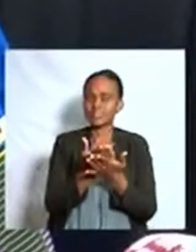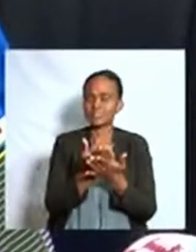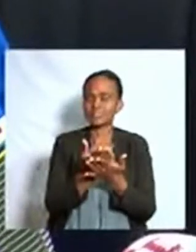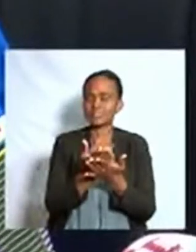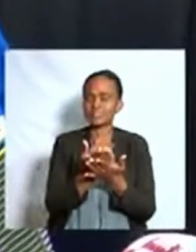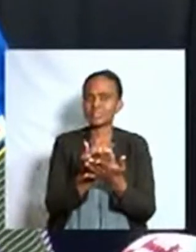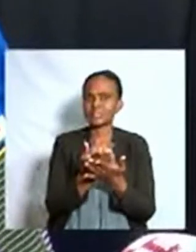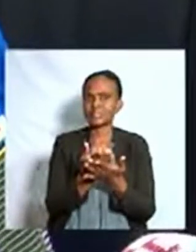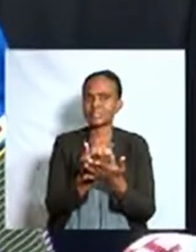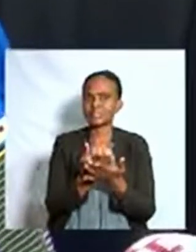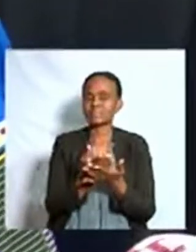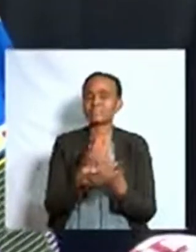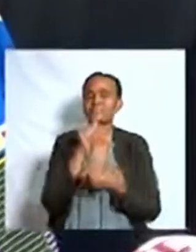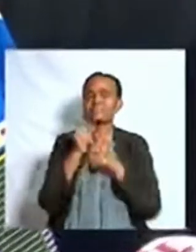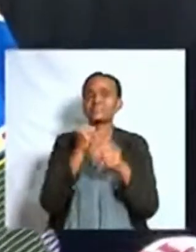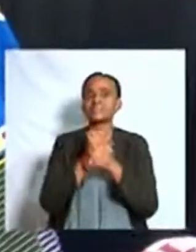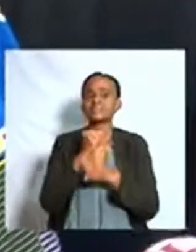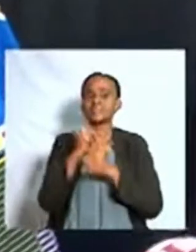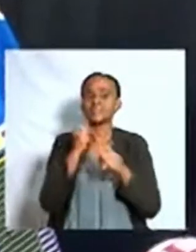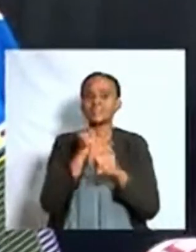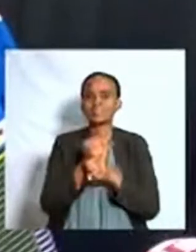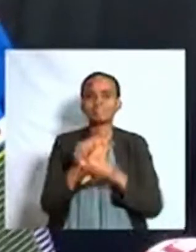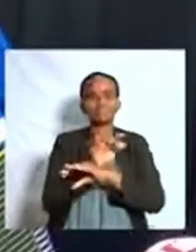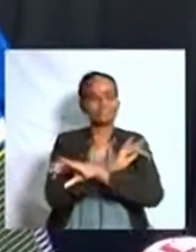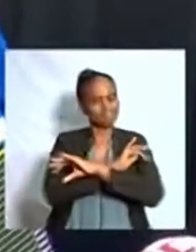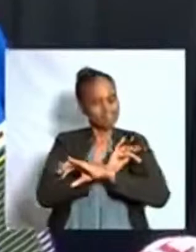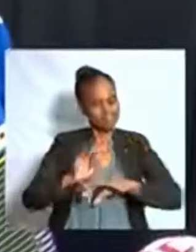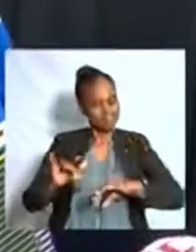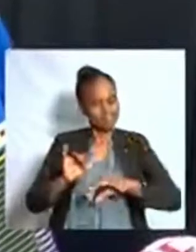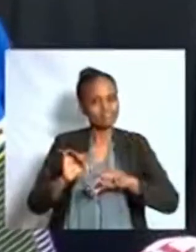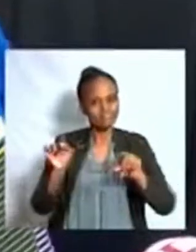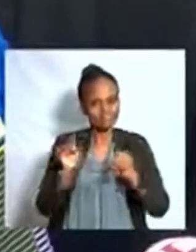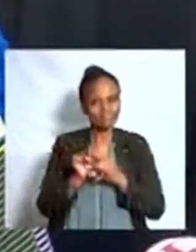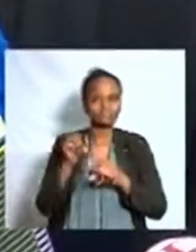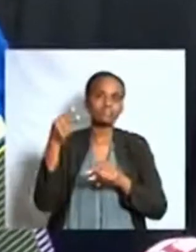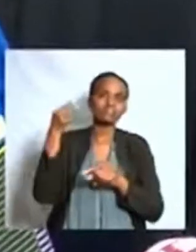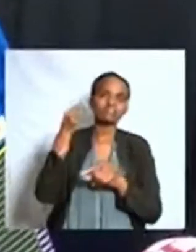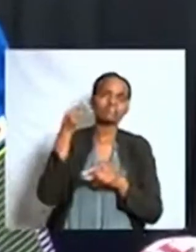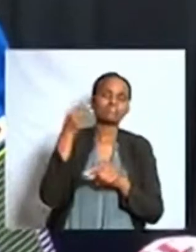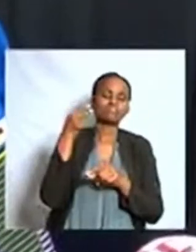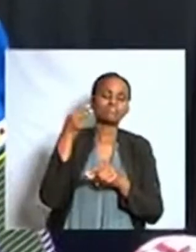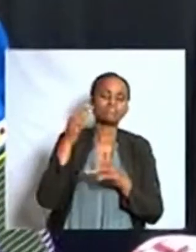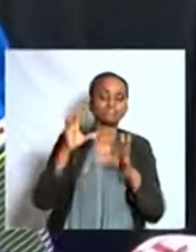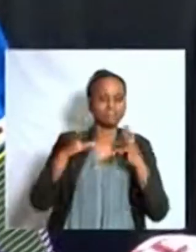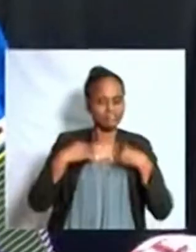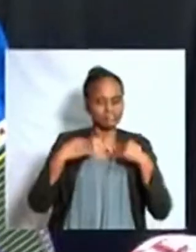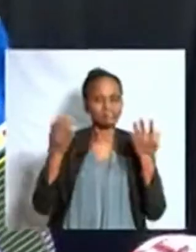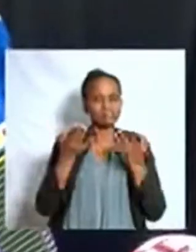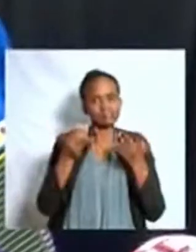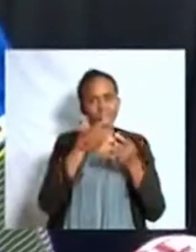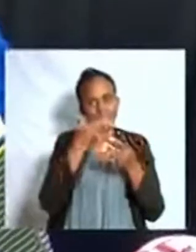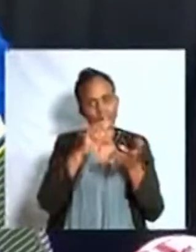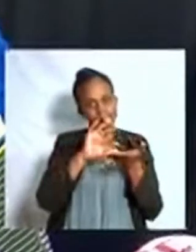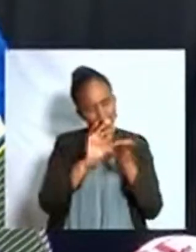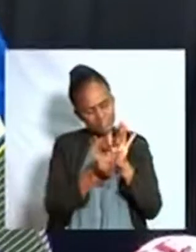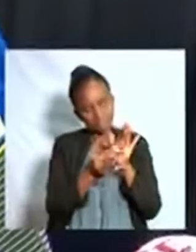It's been years. Nothing went through, even at gunpoint. They chose to get fired.